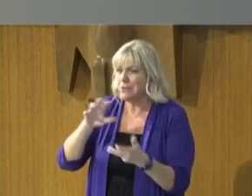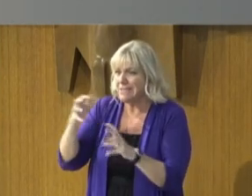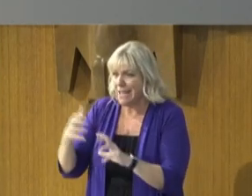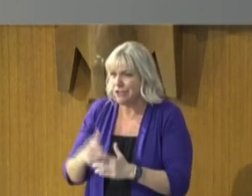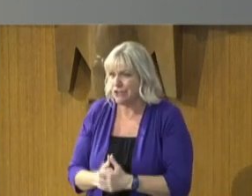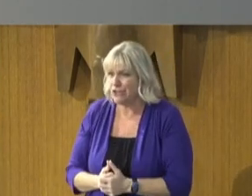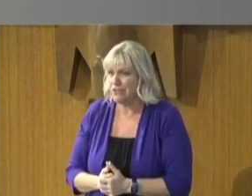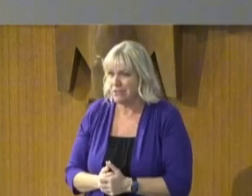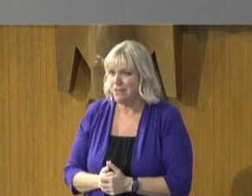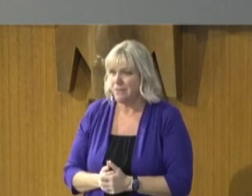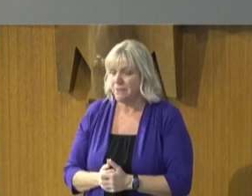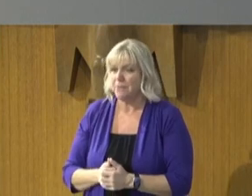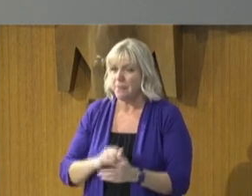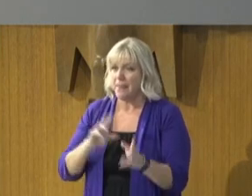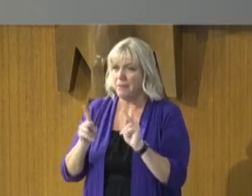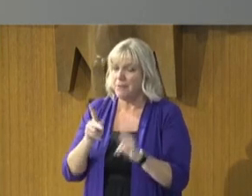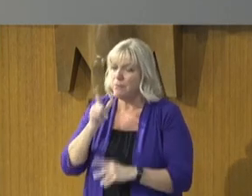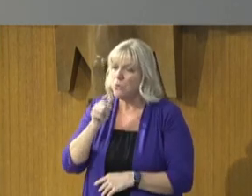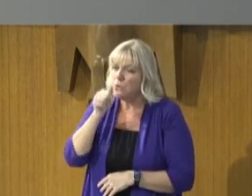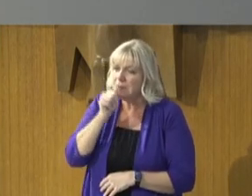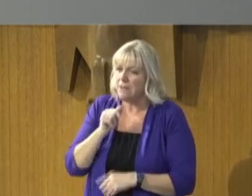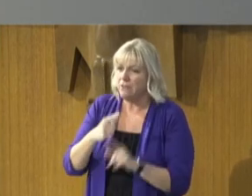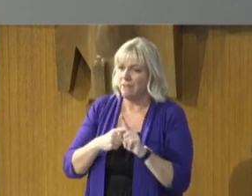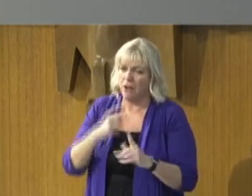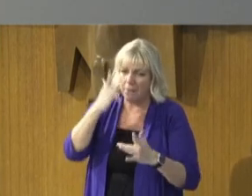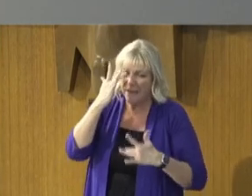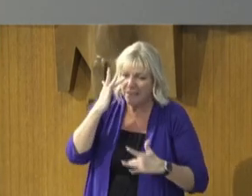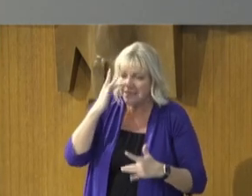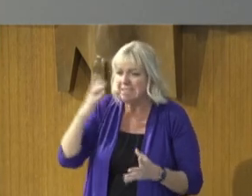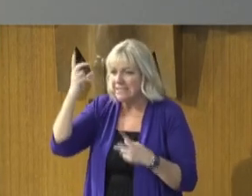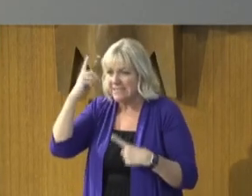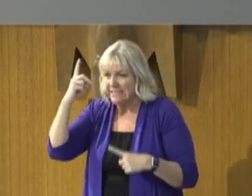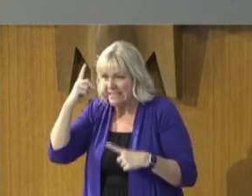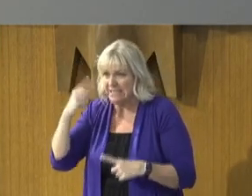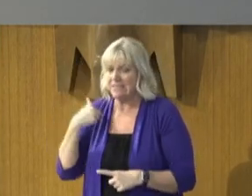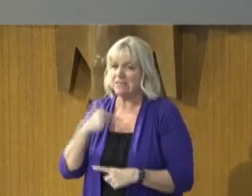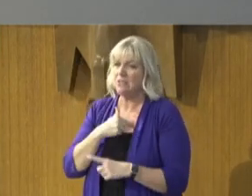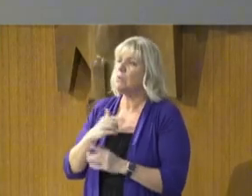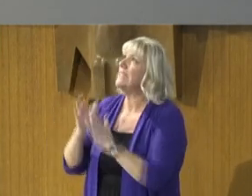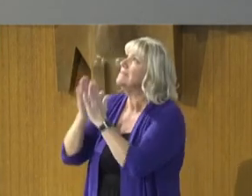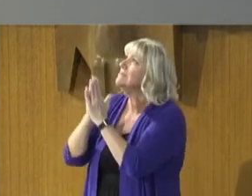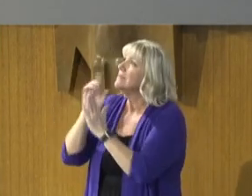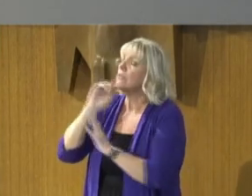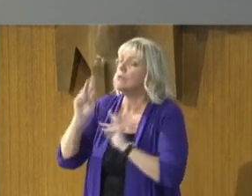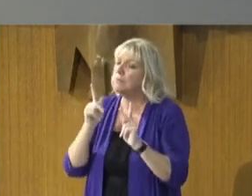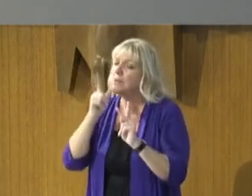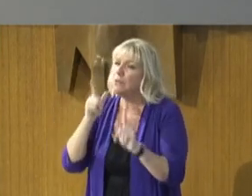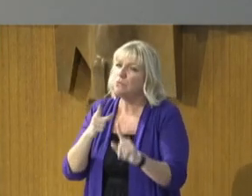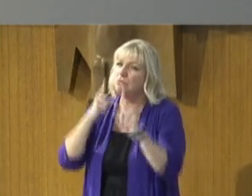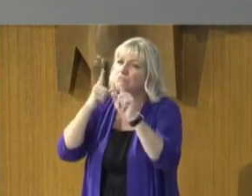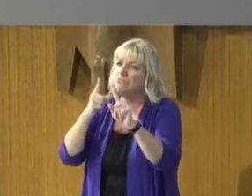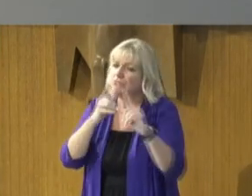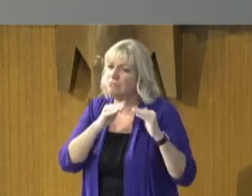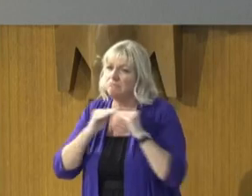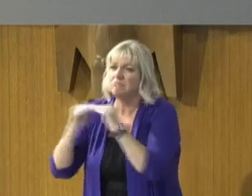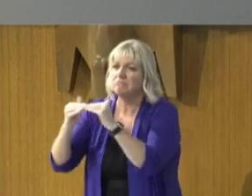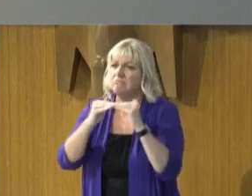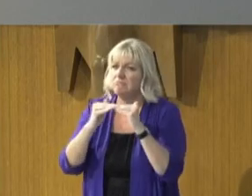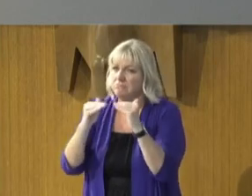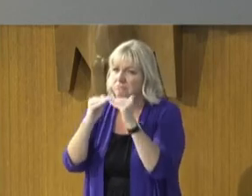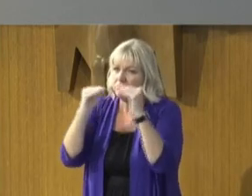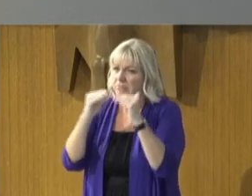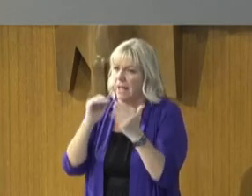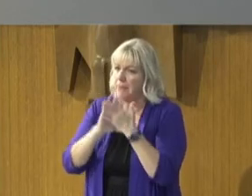with those suffering from illness and disease. We cry out with those seeking justice and equality and